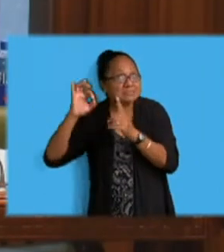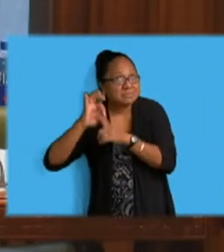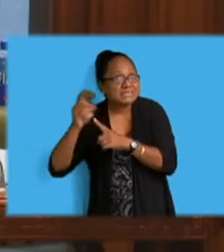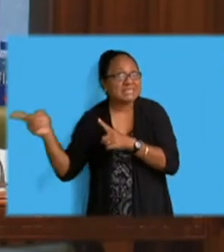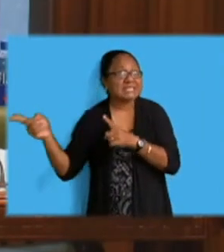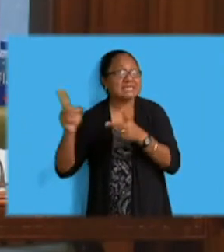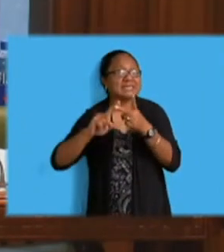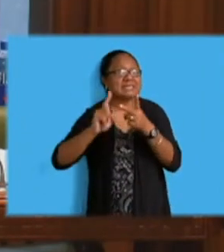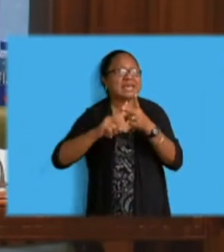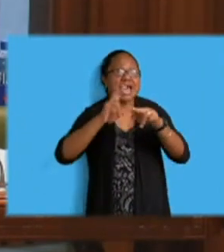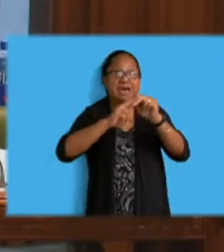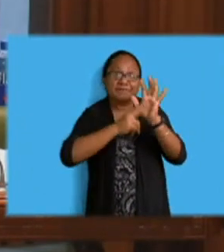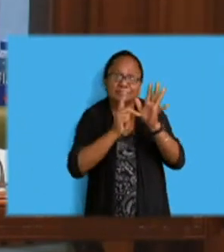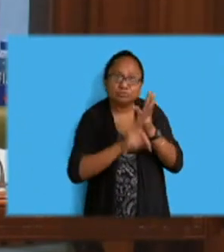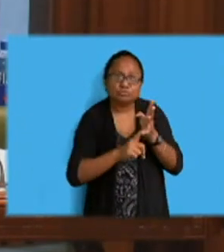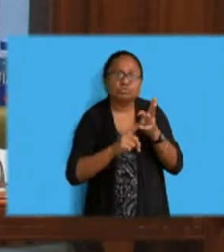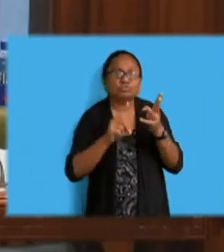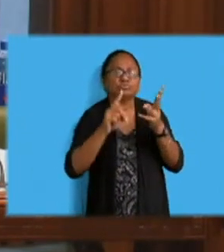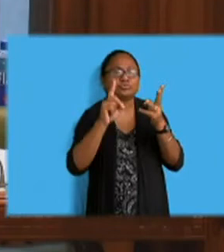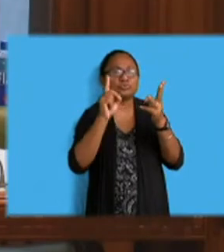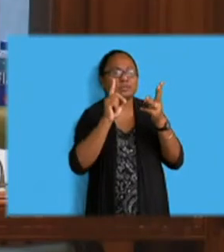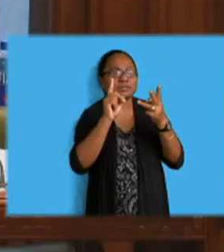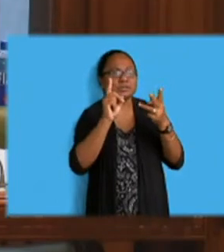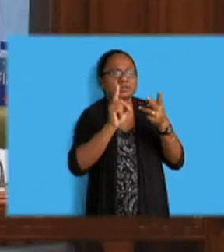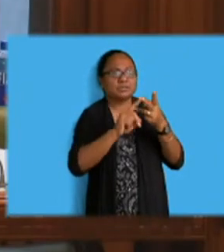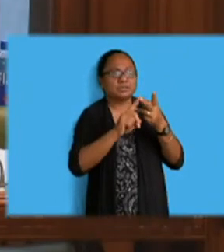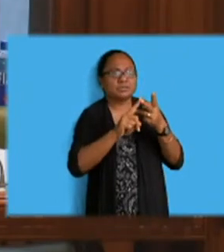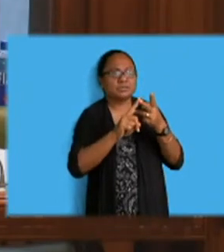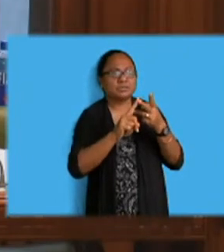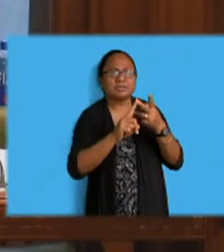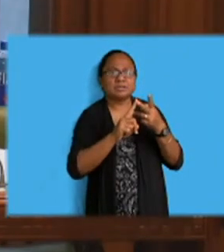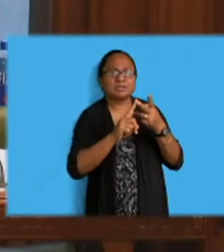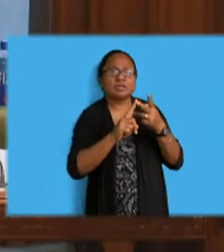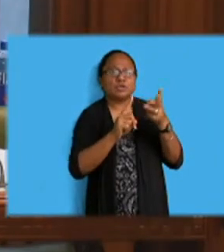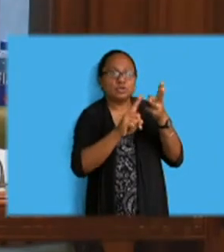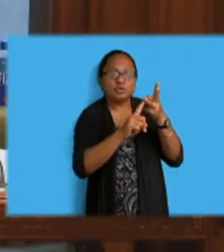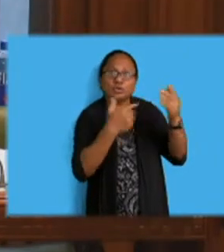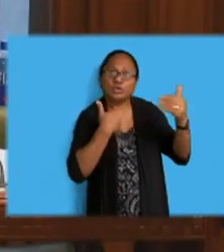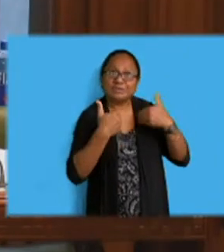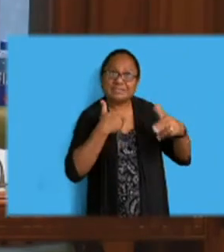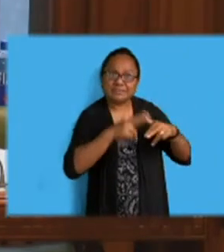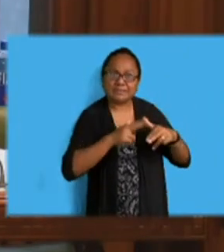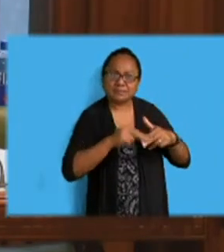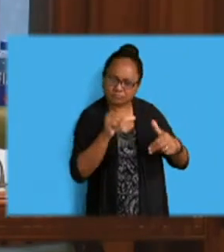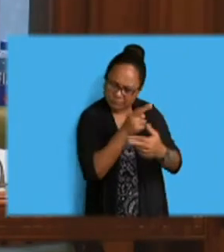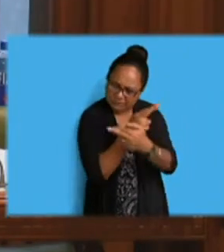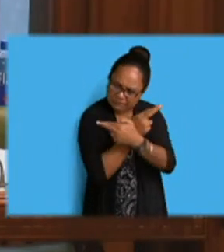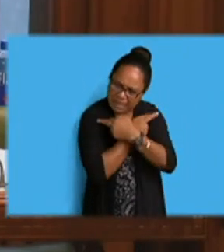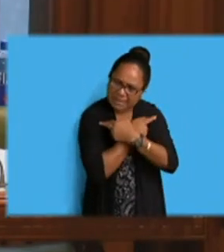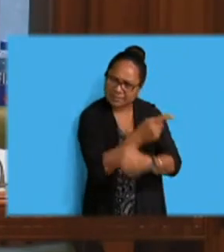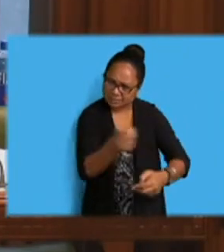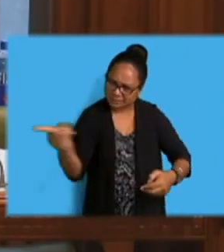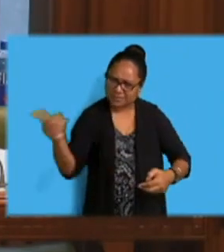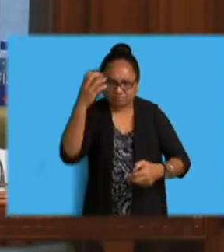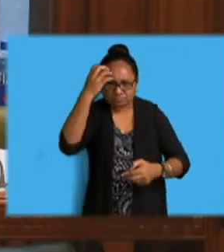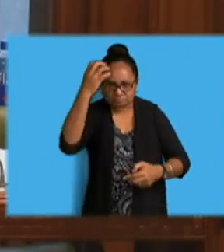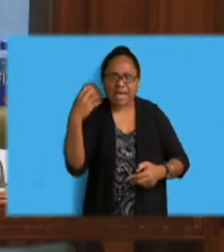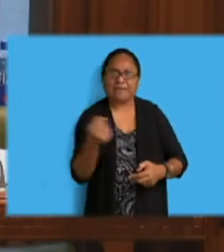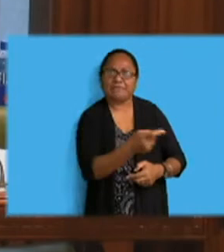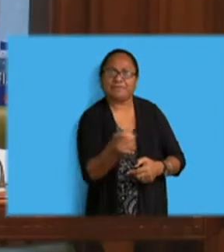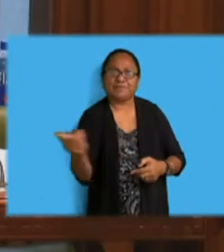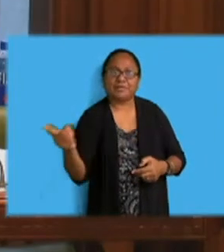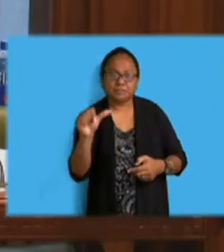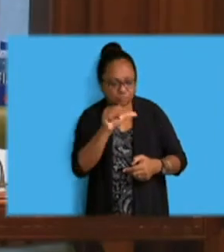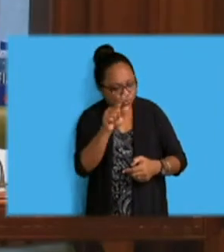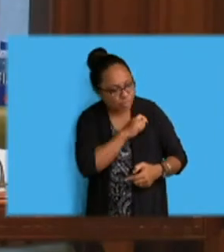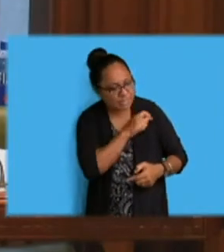49 years old, Fiji National University, University of Fiji. We should respect the academics there. We should trust them. They